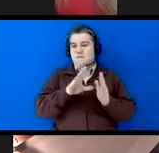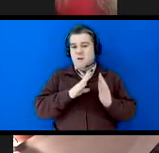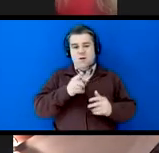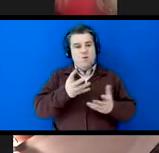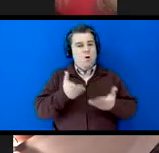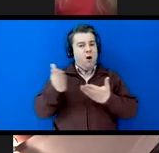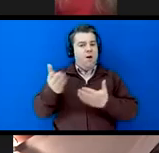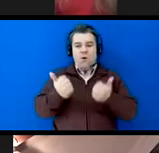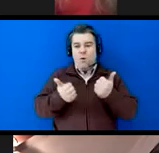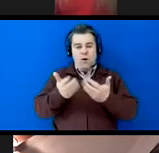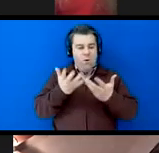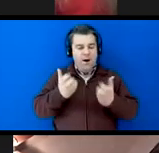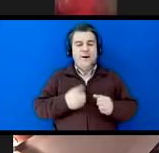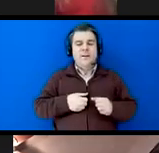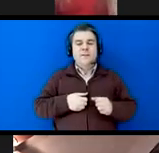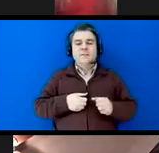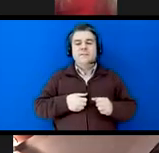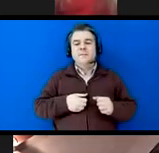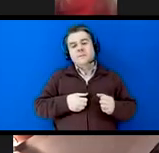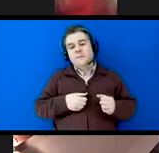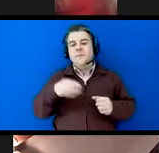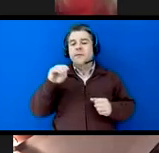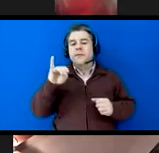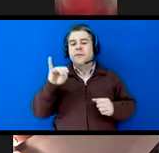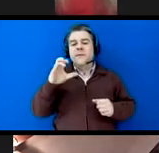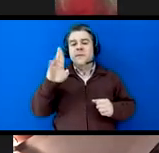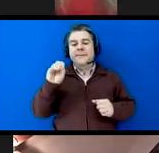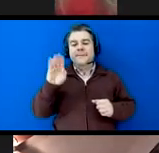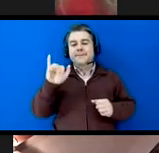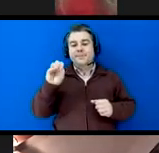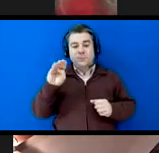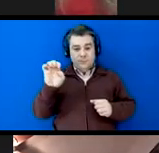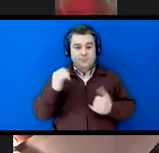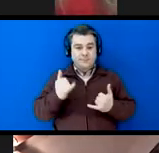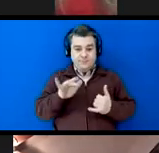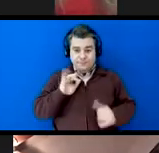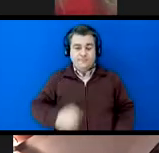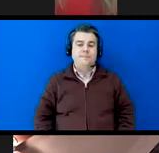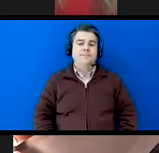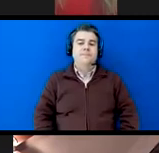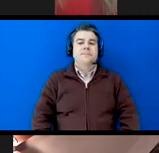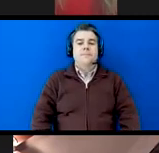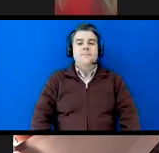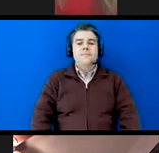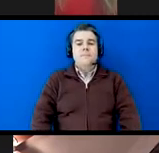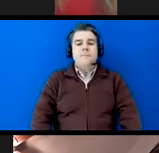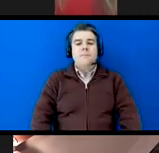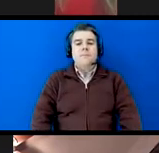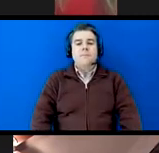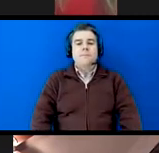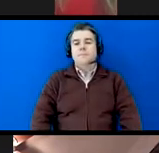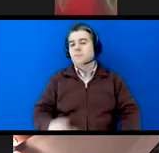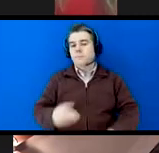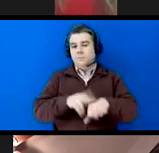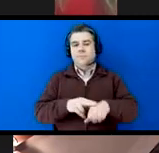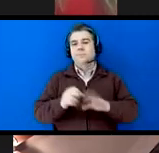your prospect, but I'm going to go ahead and pick the microbiome right here and hit share. And what comes up is what is typical is our